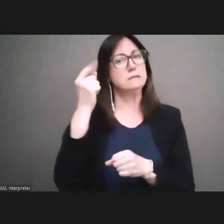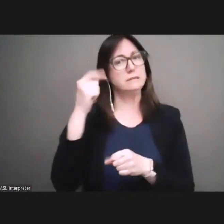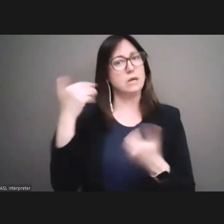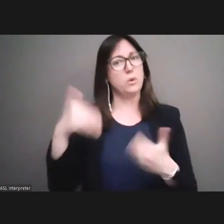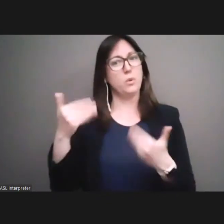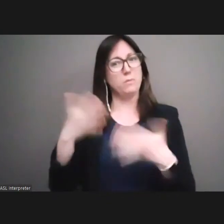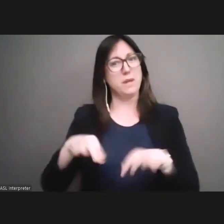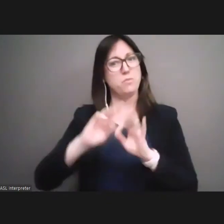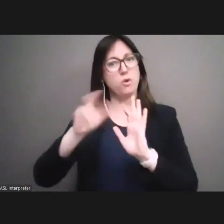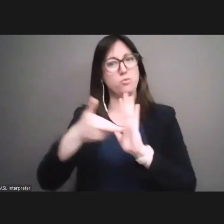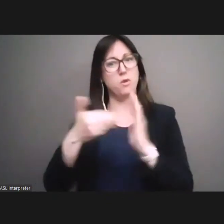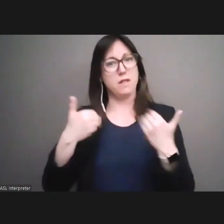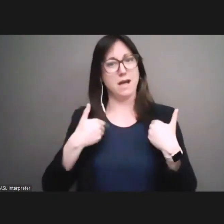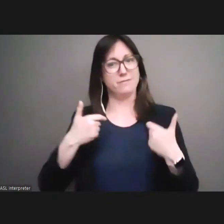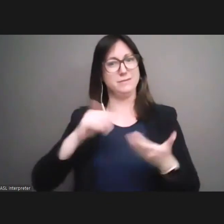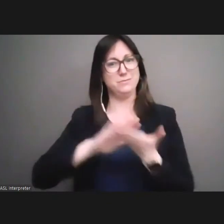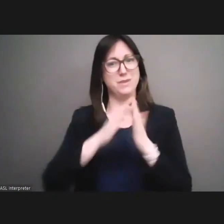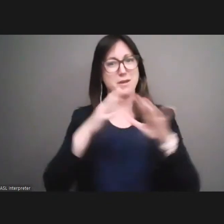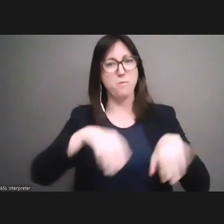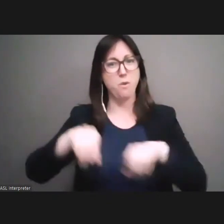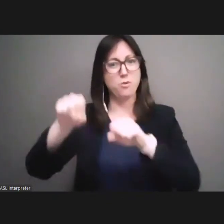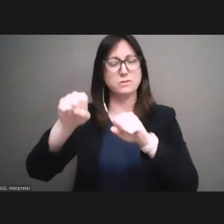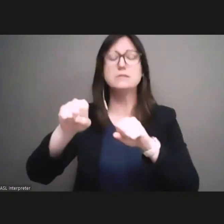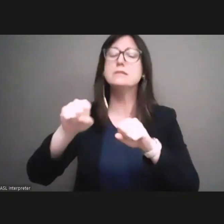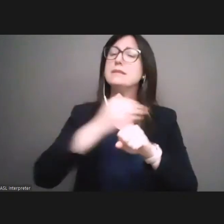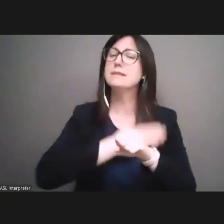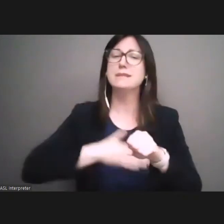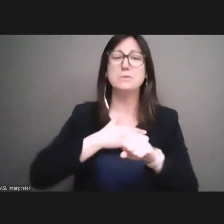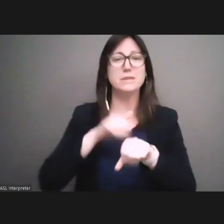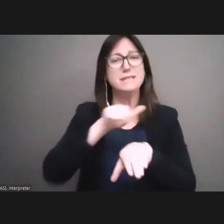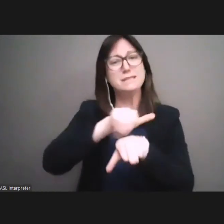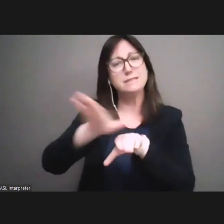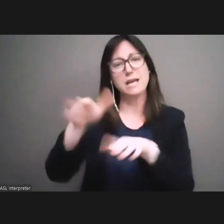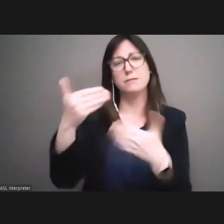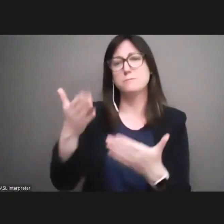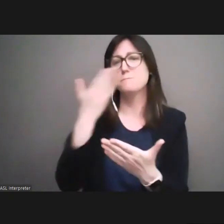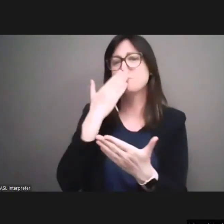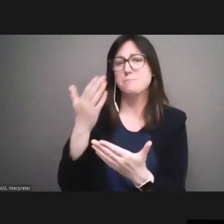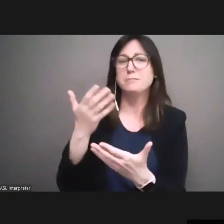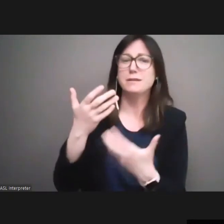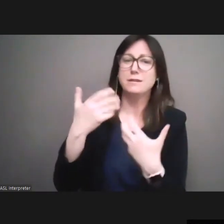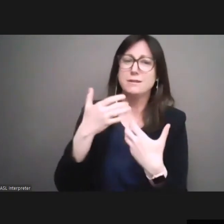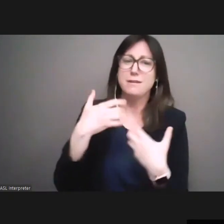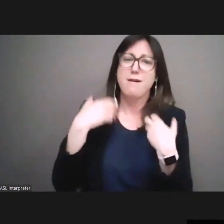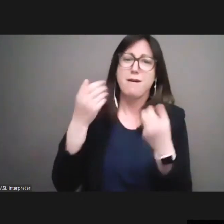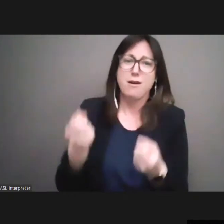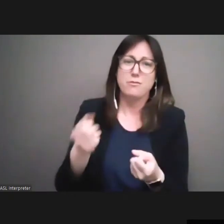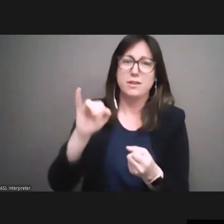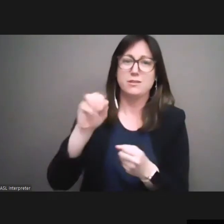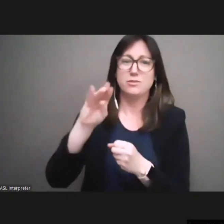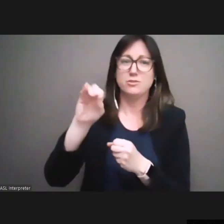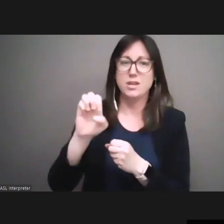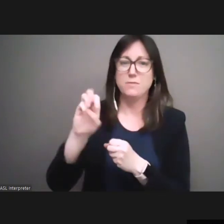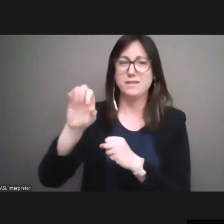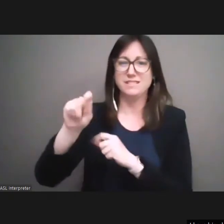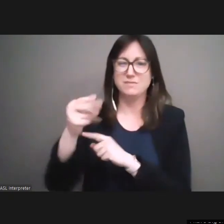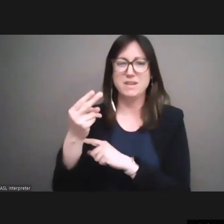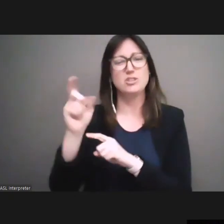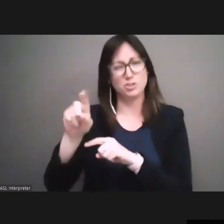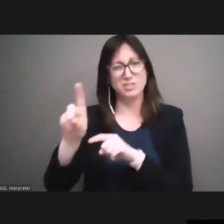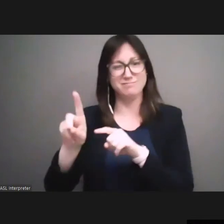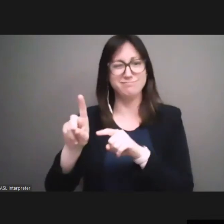I step into the role as host, and I ask you to please send get well wishes to Engage Nova Scotia board member Jamie Smith, who isn't able to join